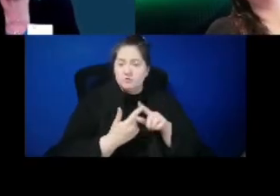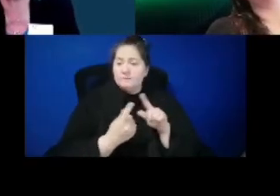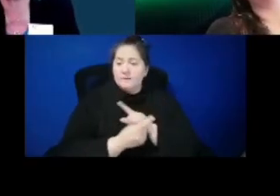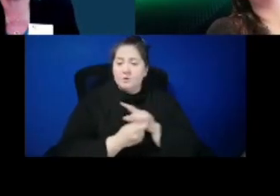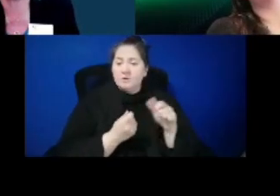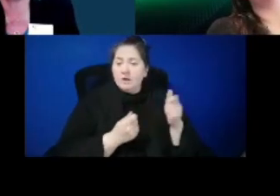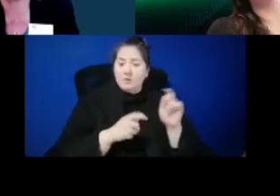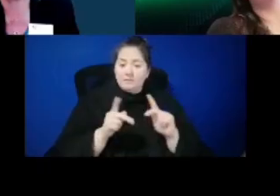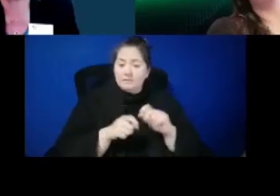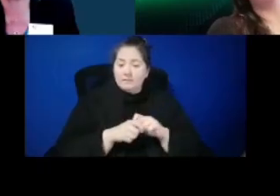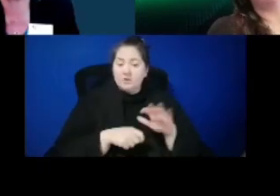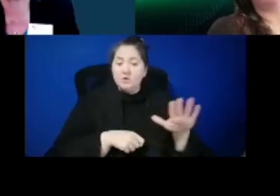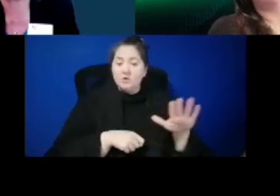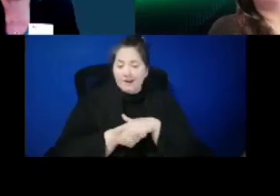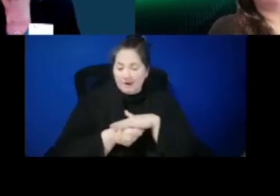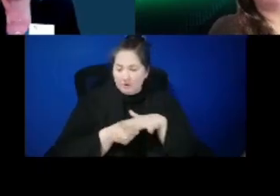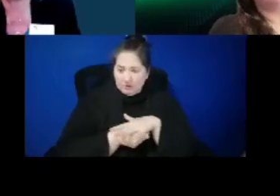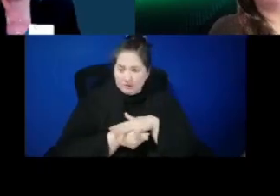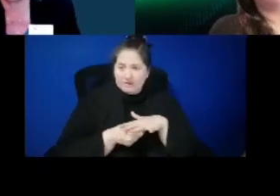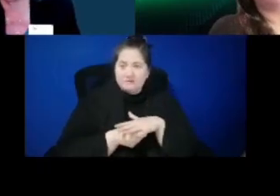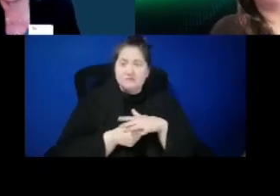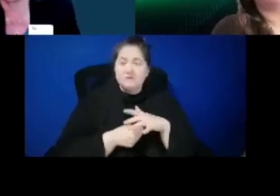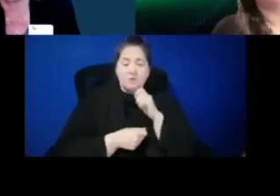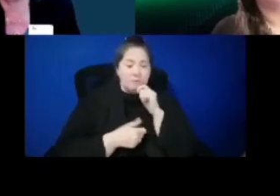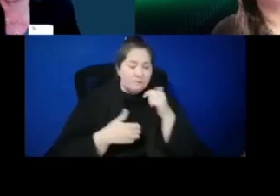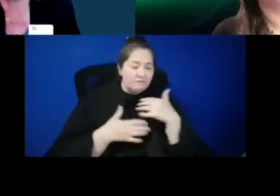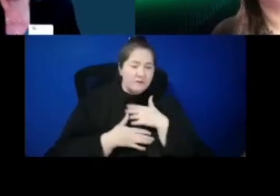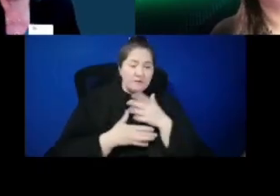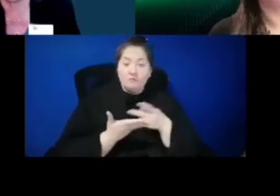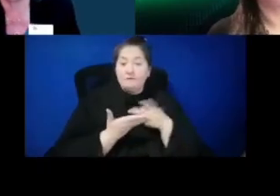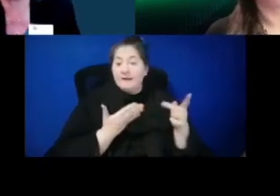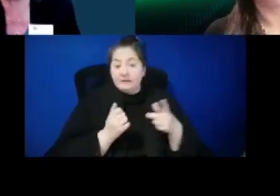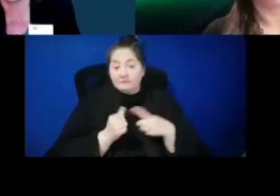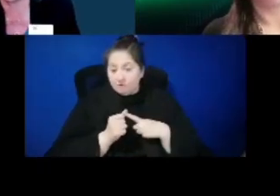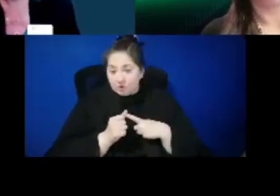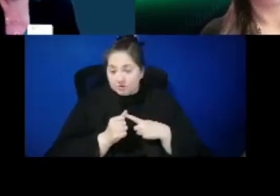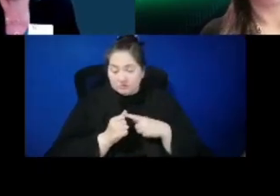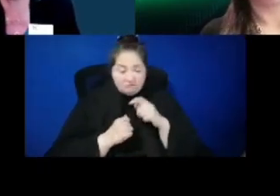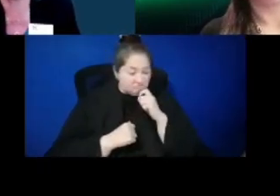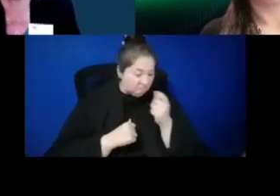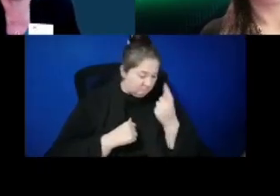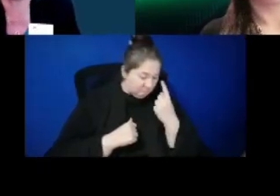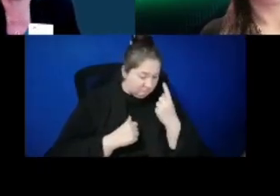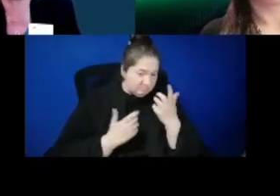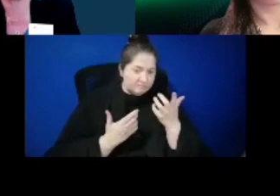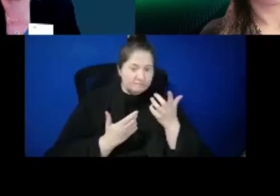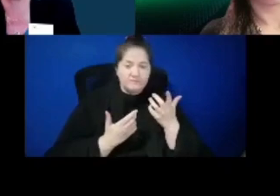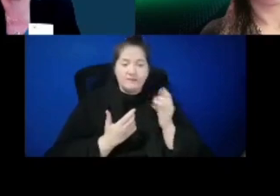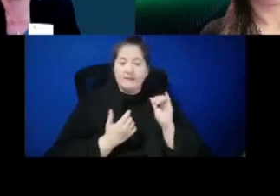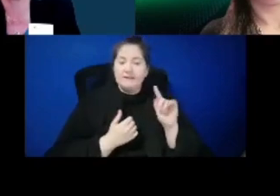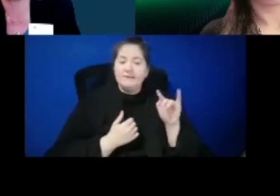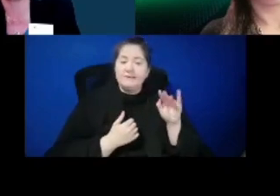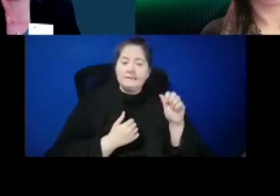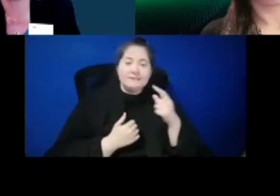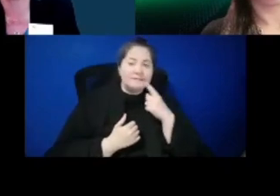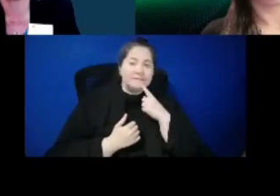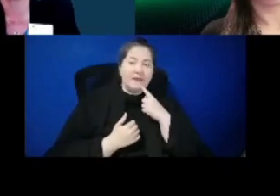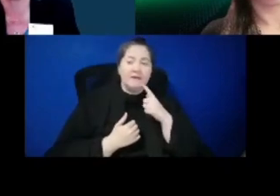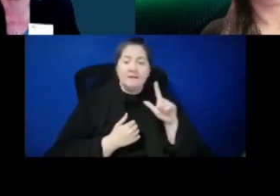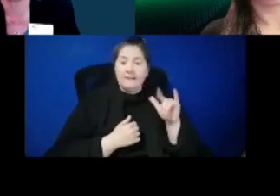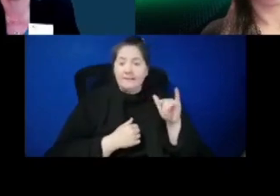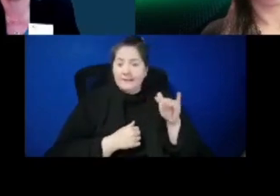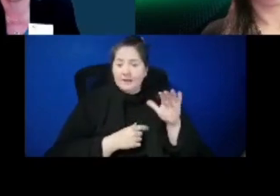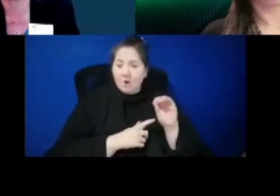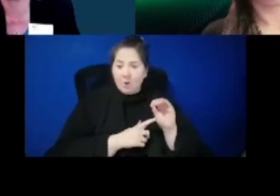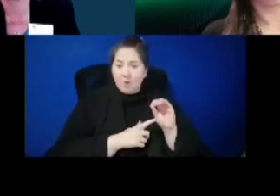other folks in your areas, and don't be afraid to fail at first or not understand. Like Tina said, just the lingo